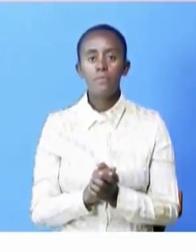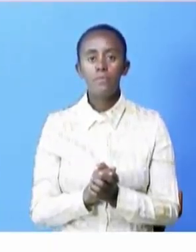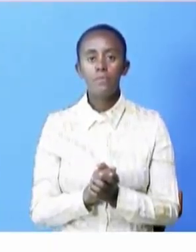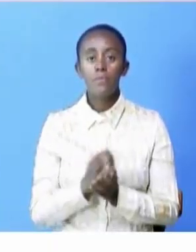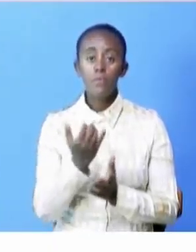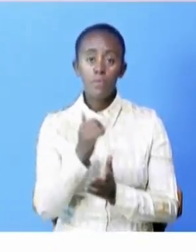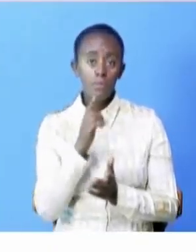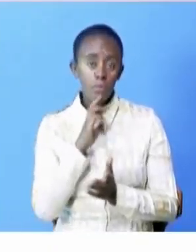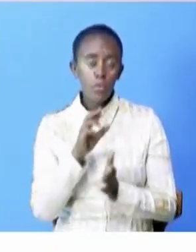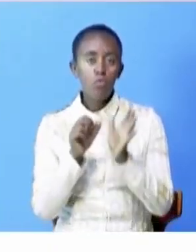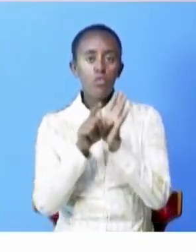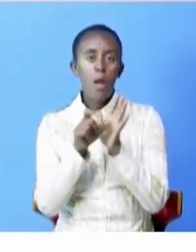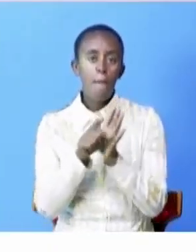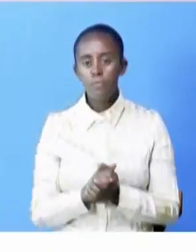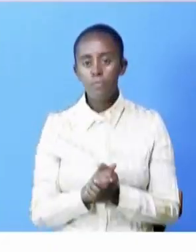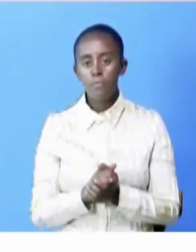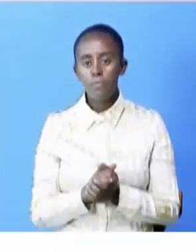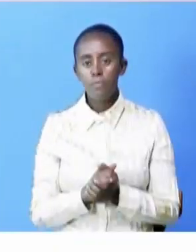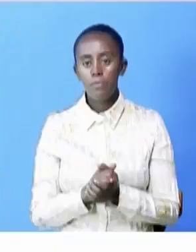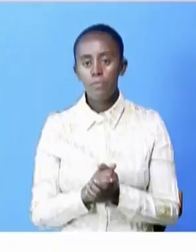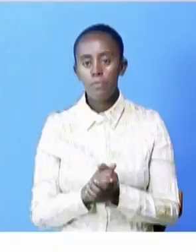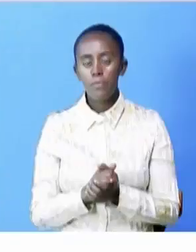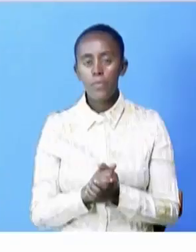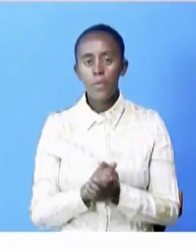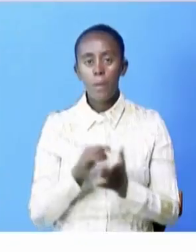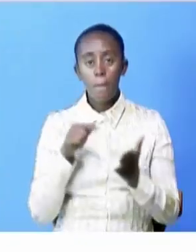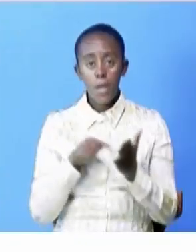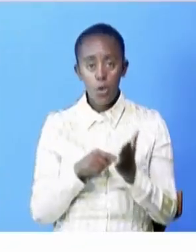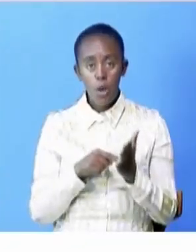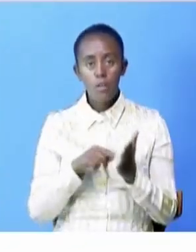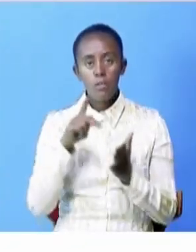They are, for example, period